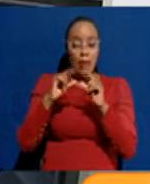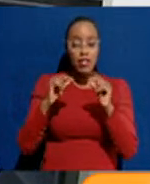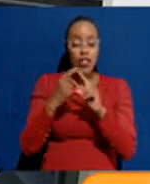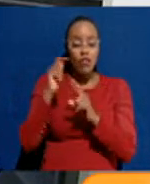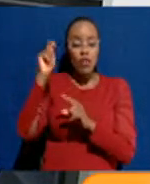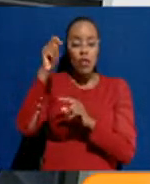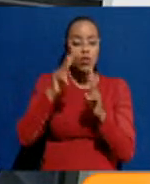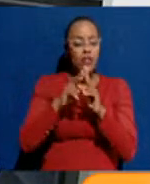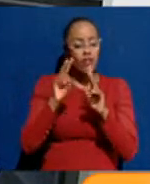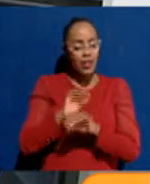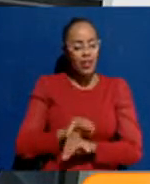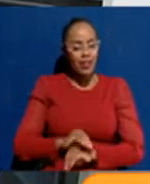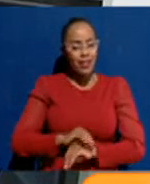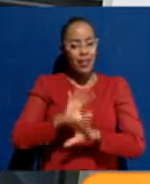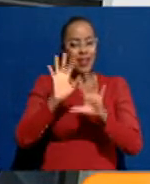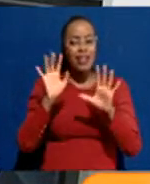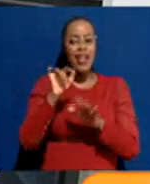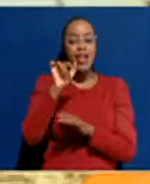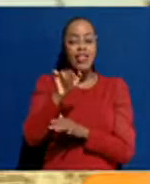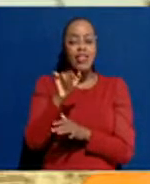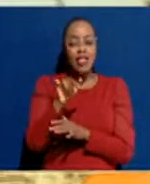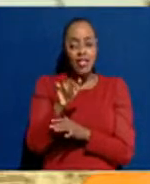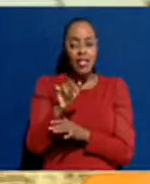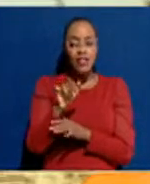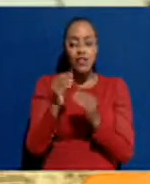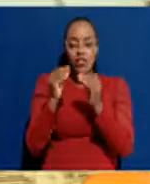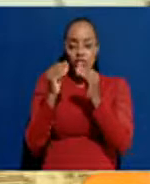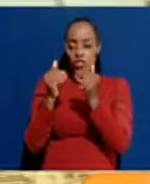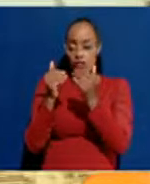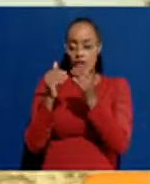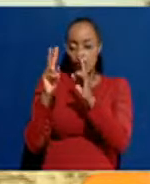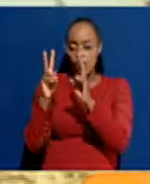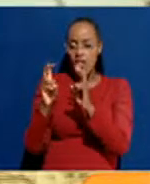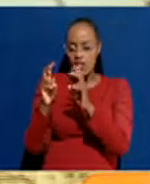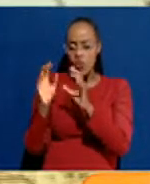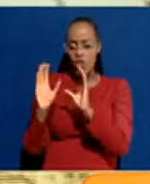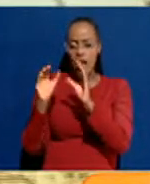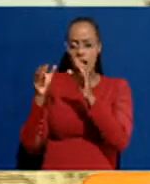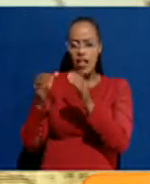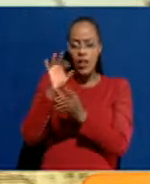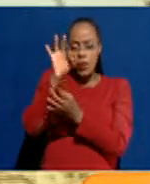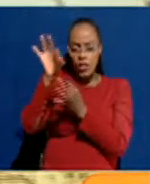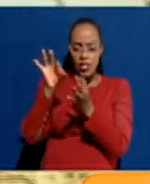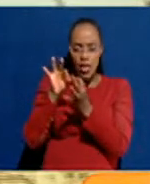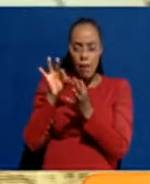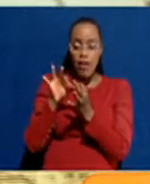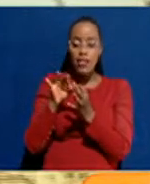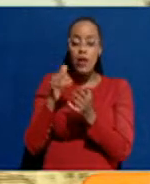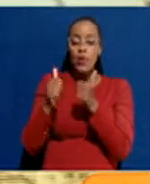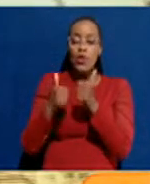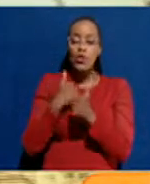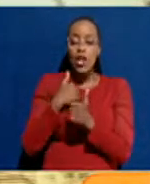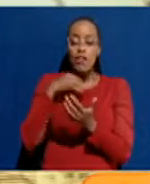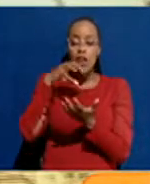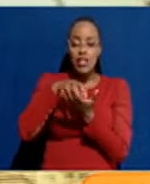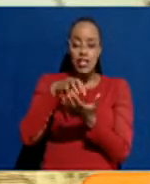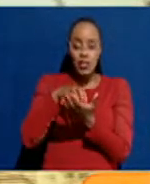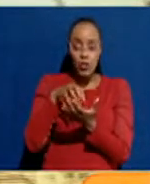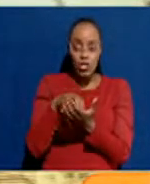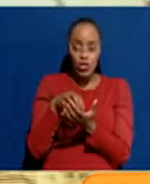was really very clear. And this is dealing with a category, like I mentioned before, mm-hmm. where we have situations